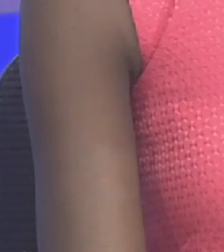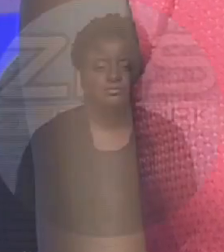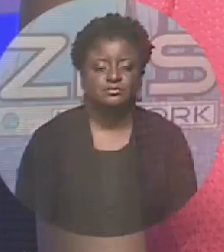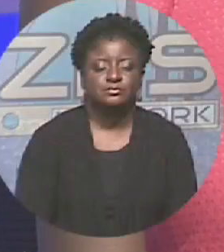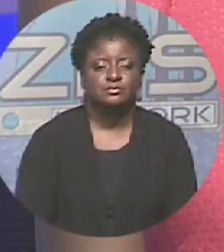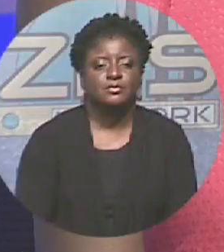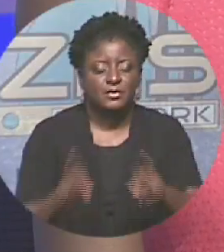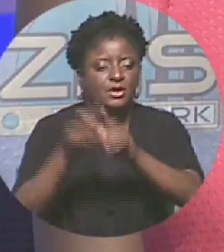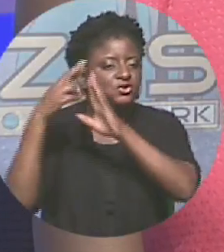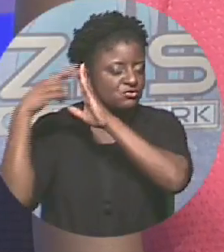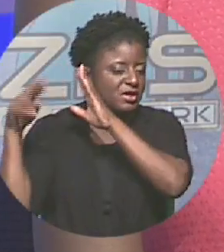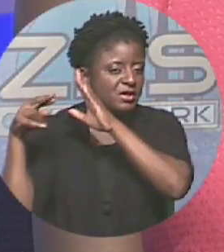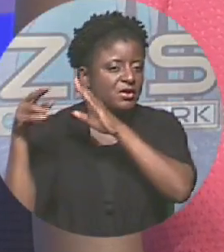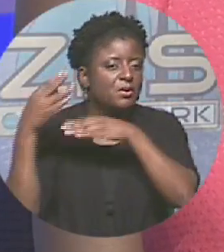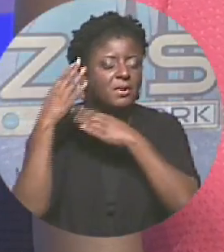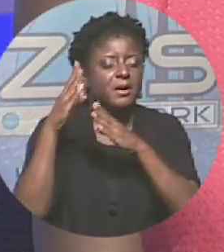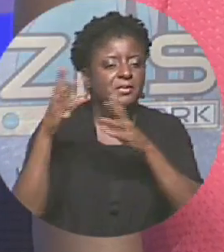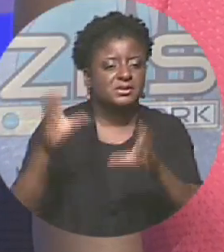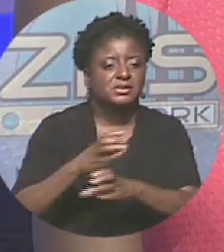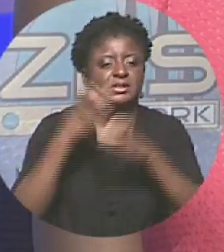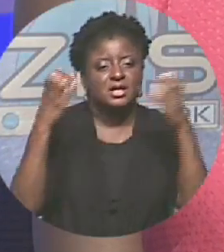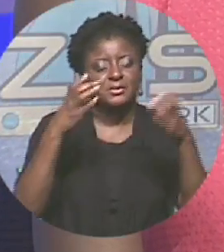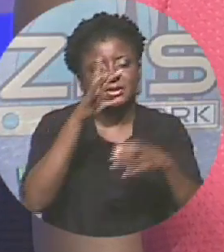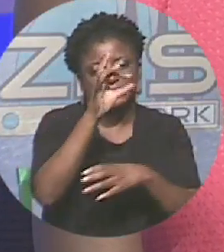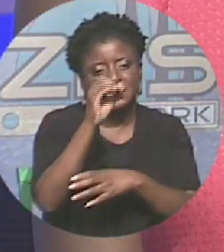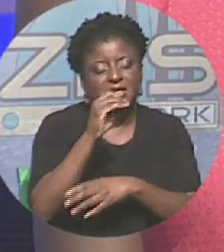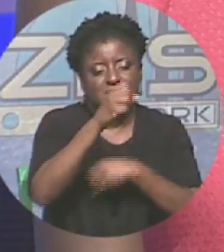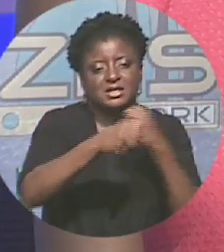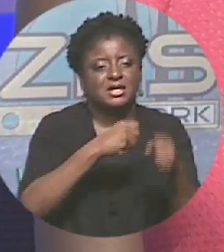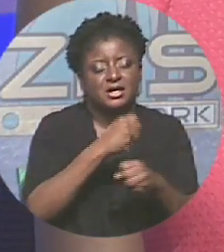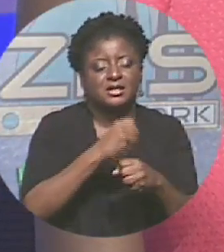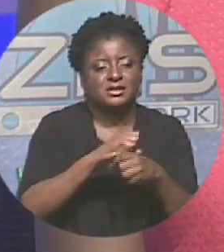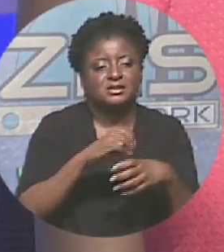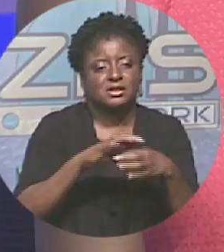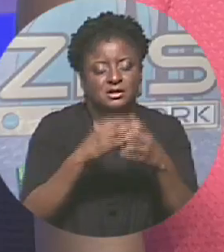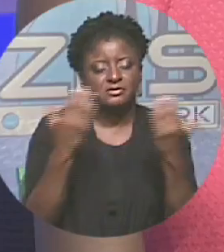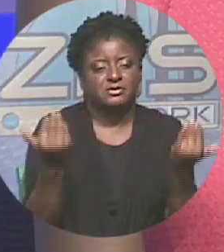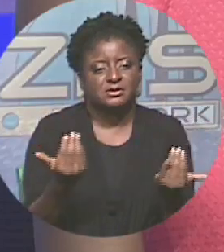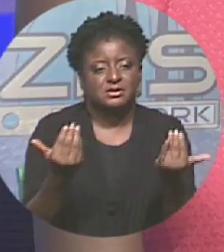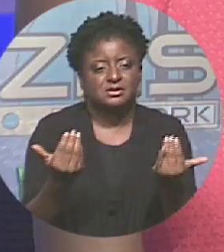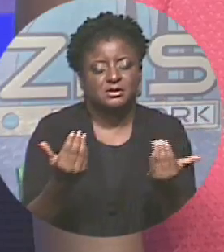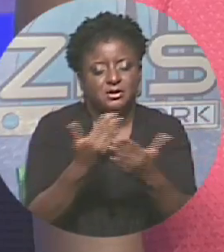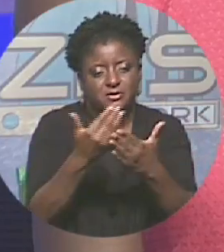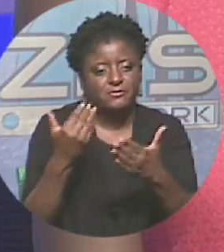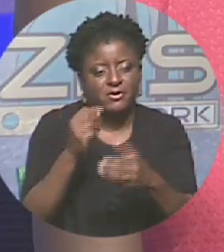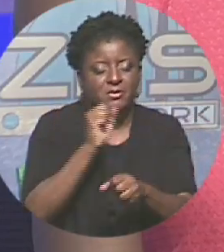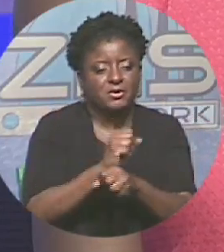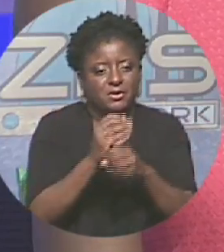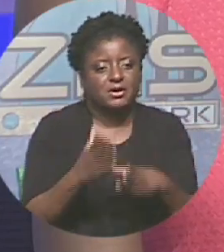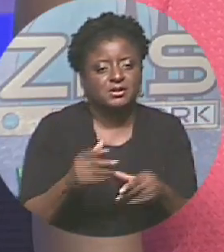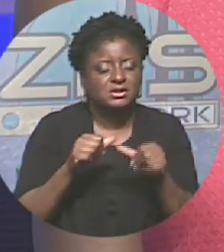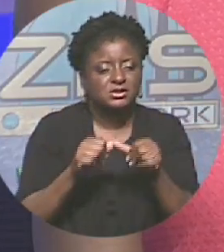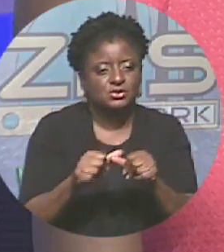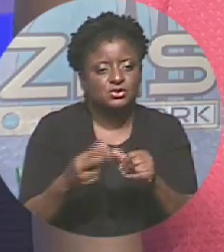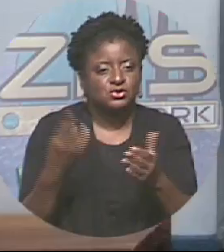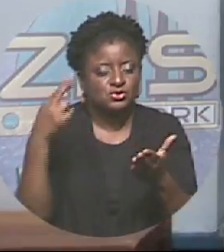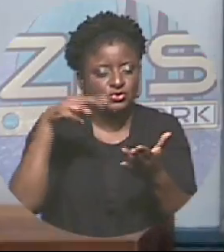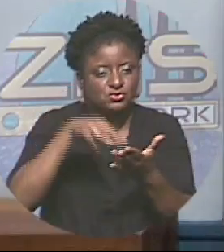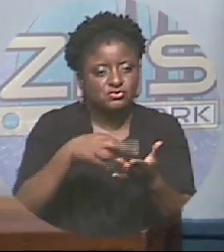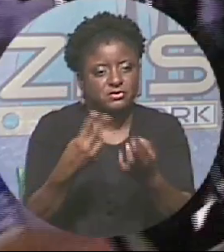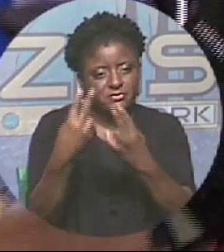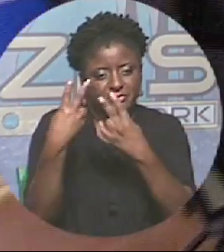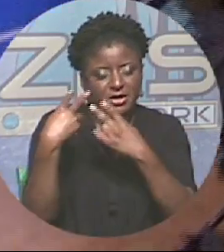As Radio Bahamas celebrates 80 years of existence, former employees of the BCB continue to reflect on the work of ZNS over the